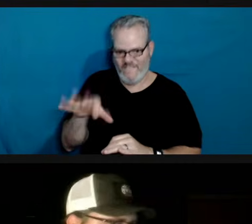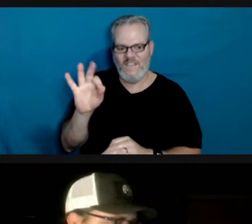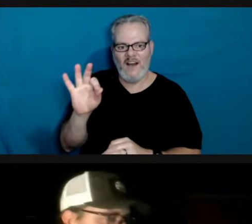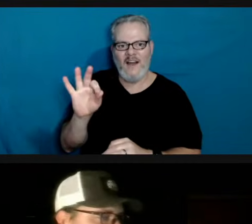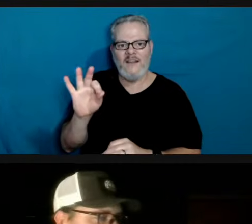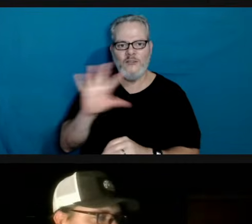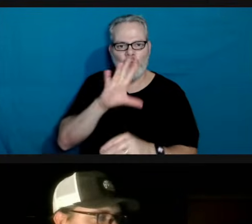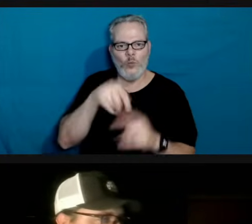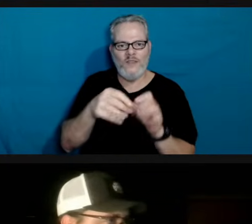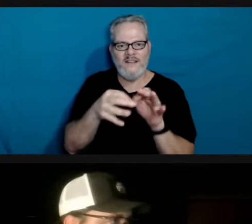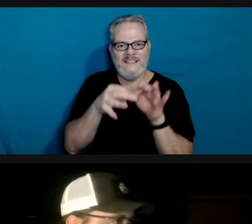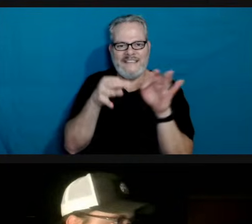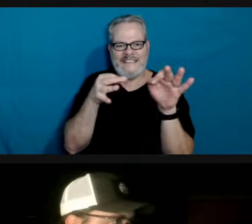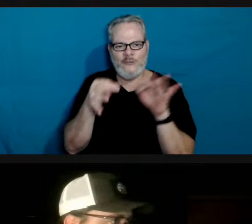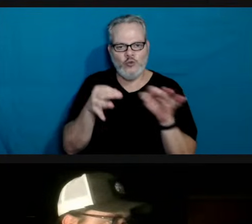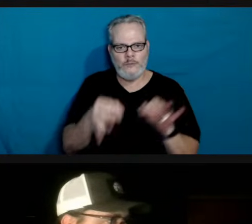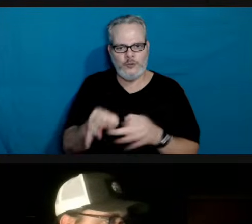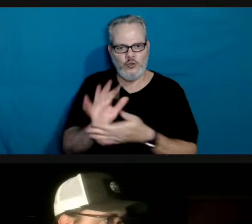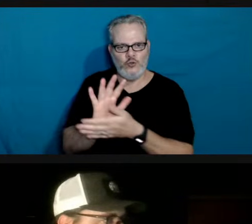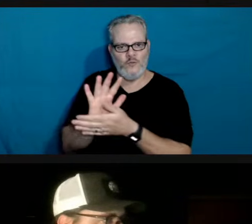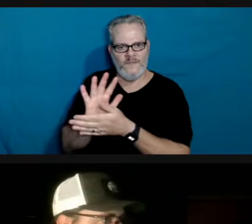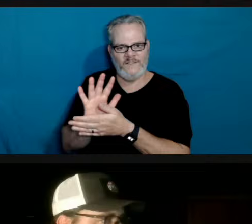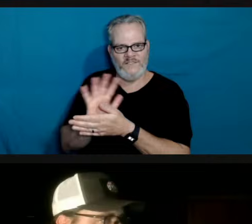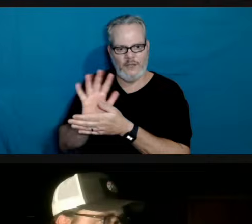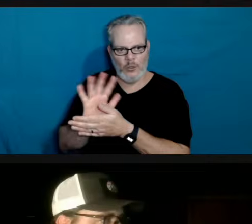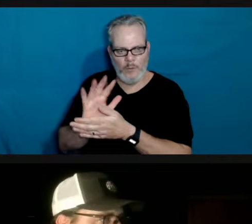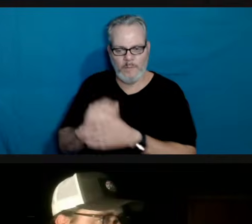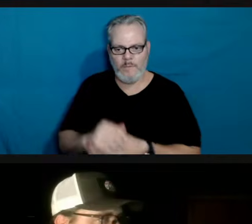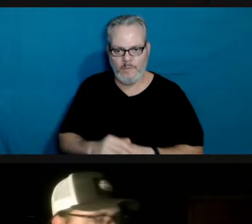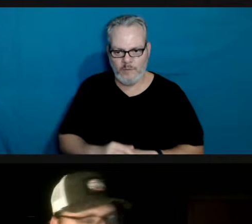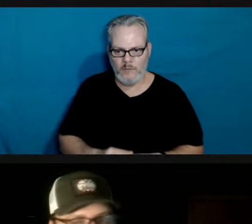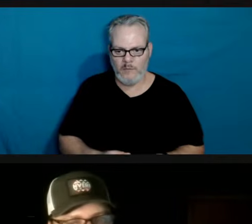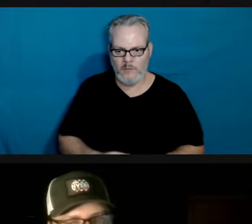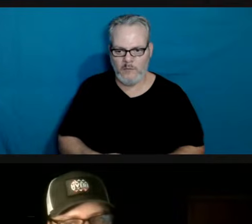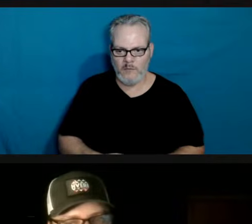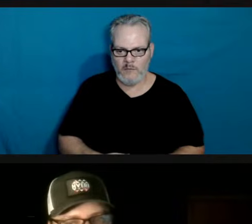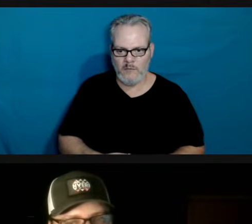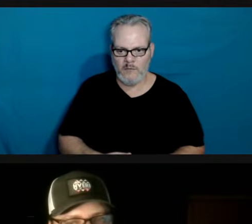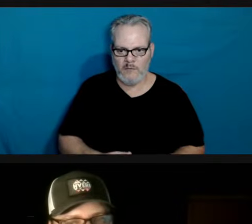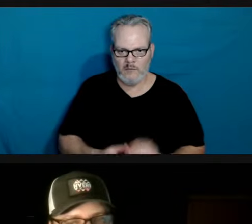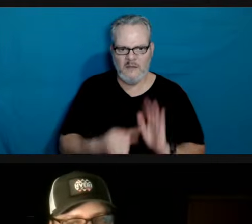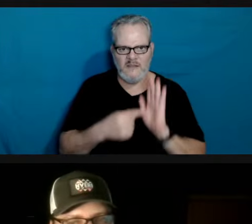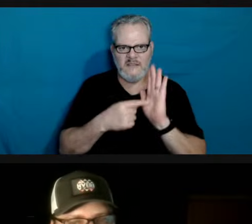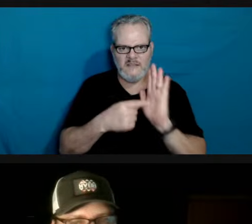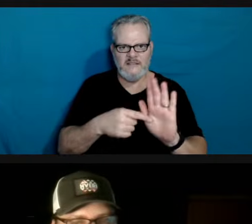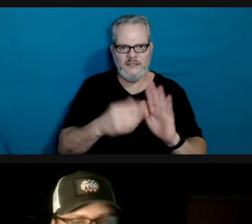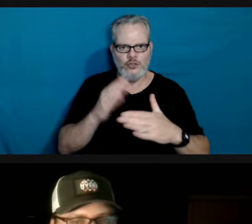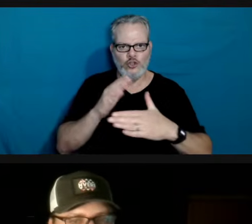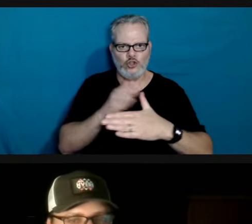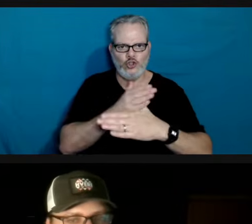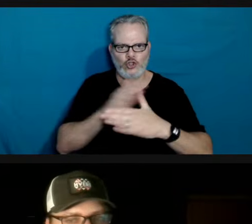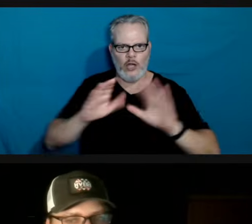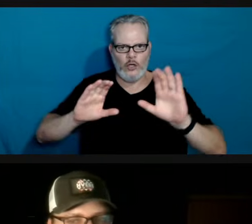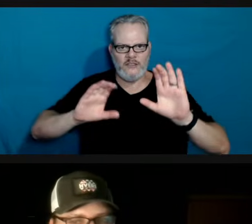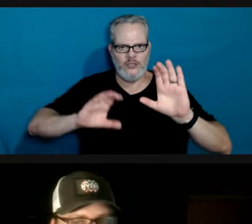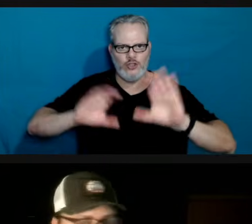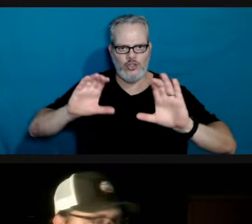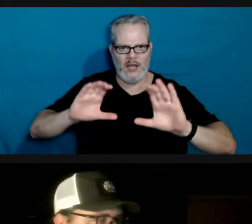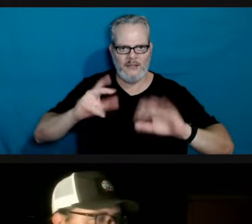the description of the video, and I'll go ahead. I think we can go ahead and drop it in chat as well. Yep, can do.